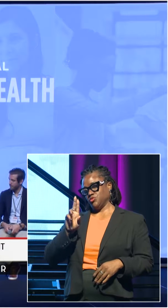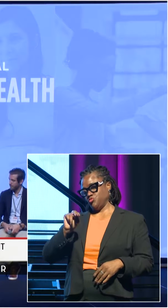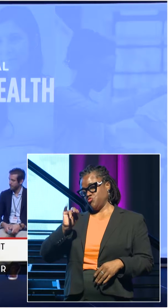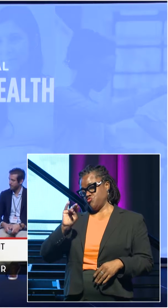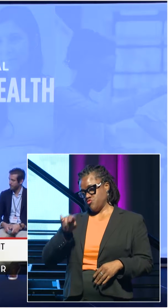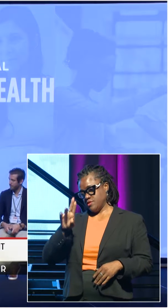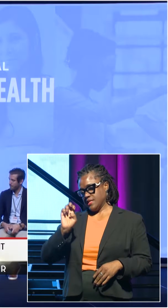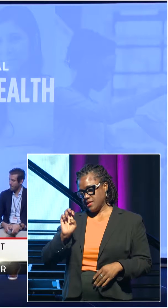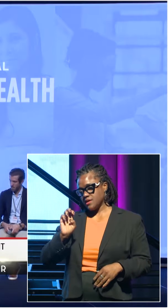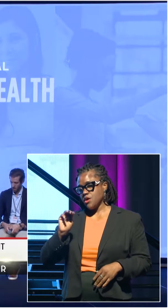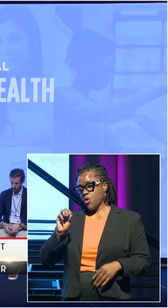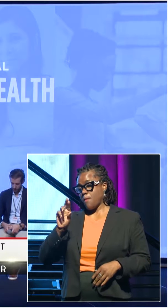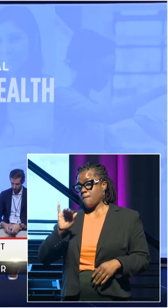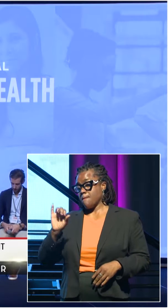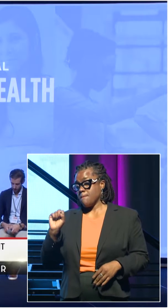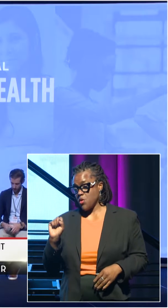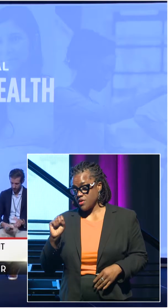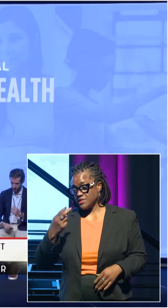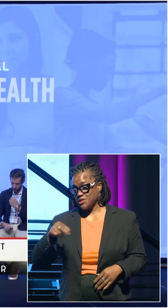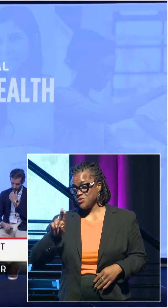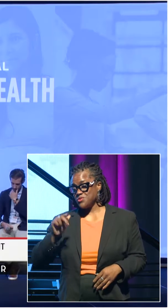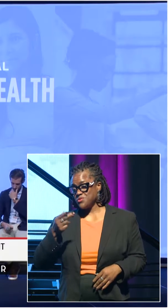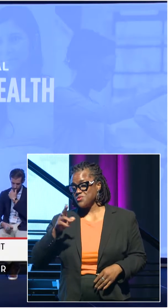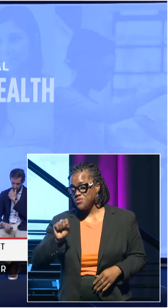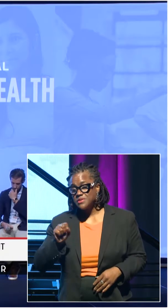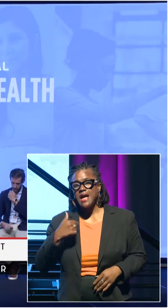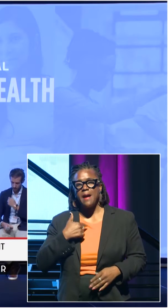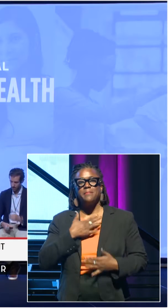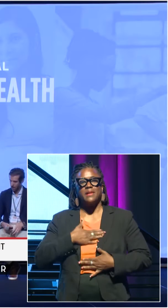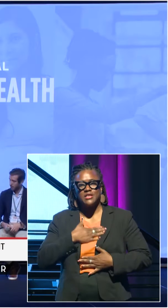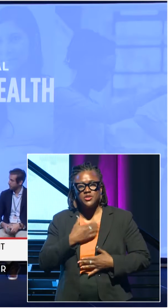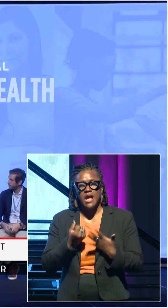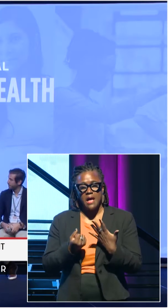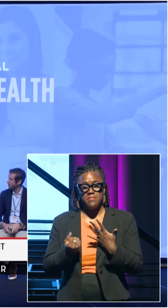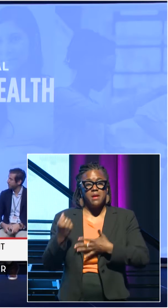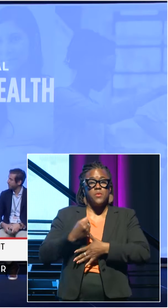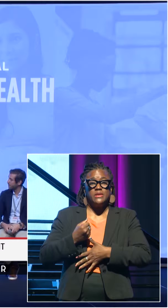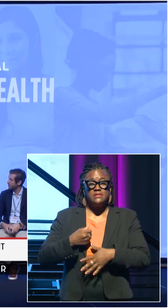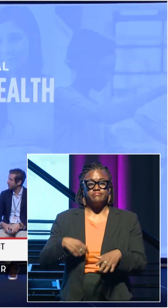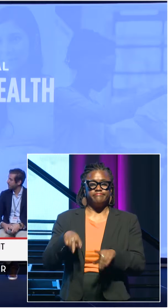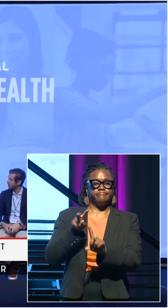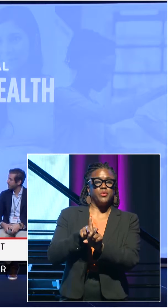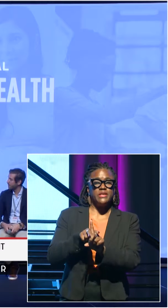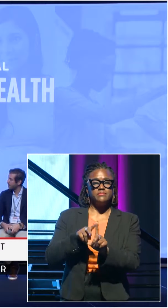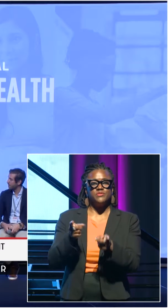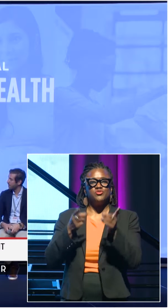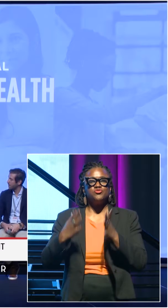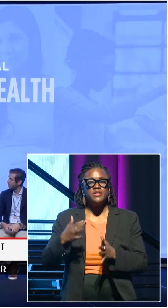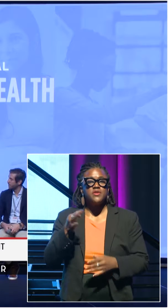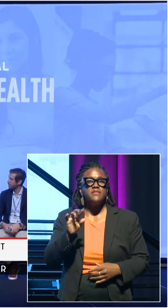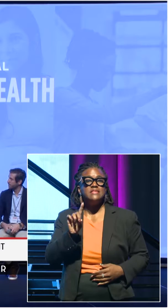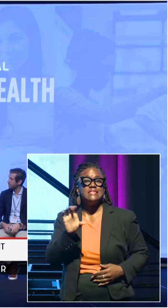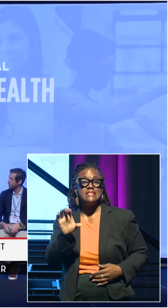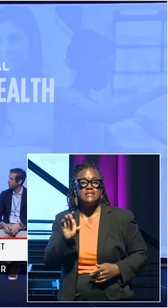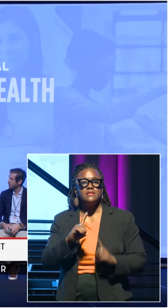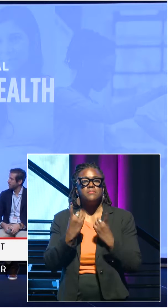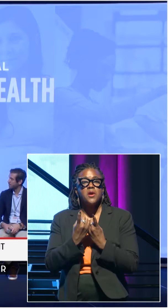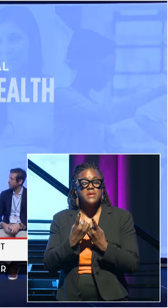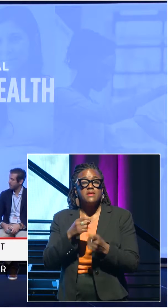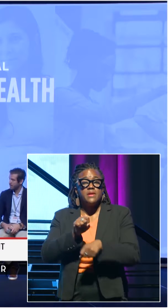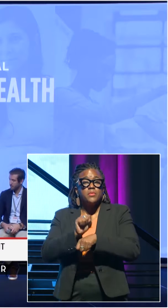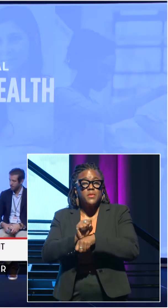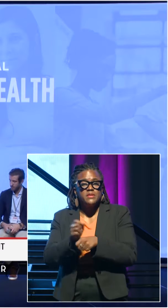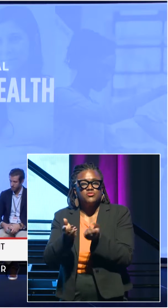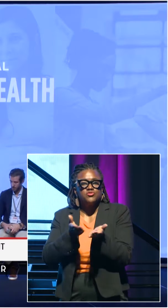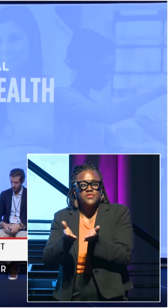Hughes, where I have the pleasure of being appointed and serving as the director of the DC Department of Employment